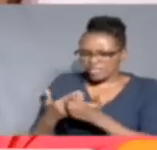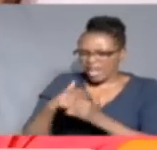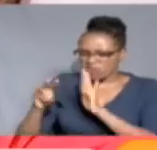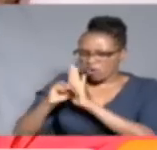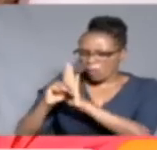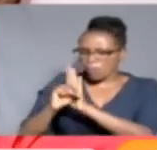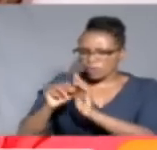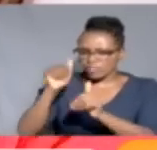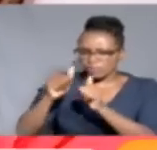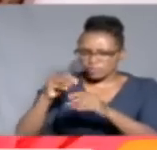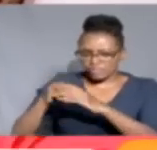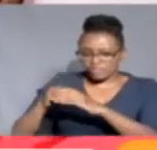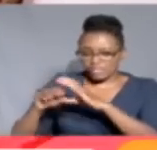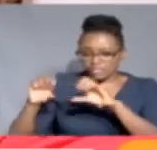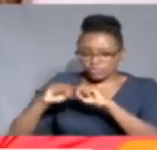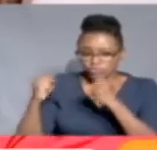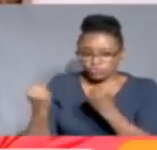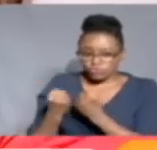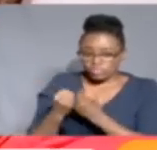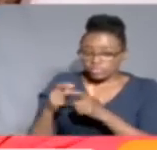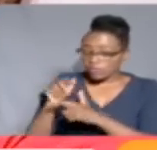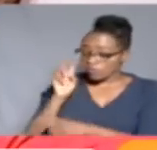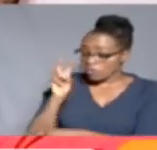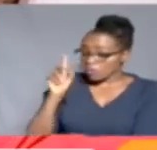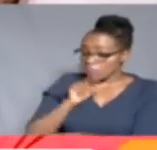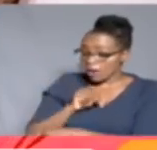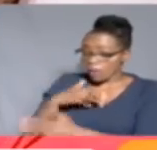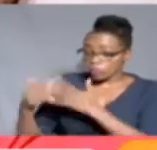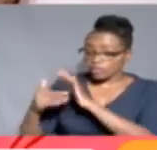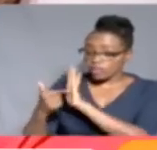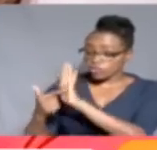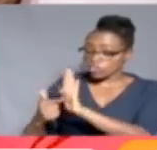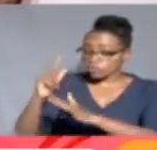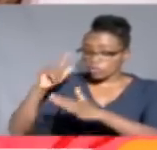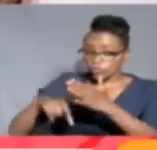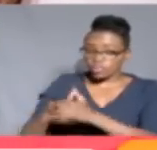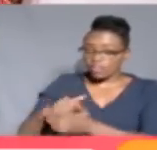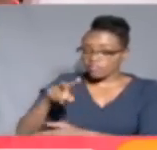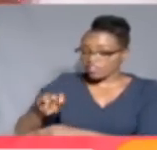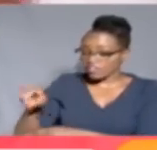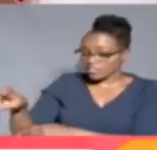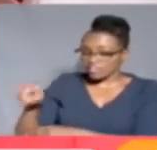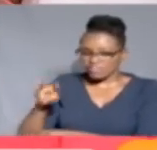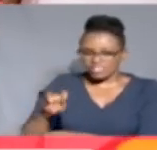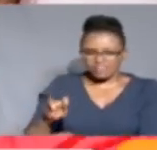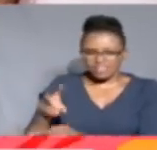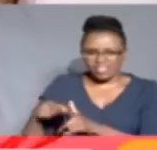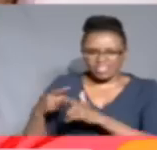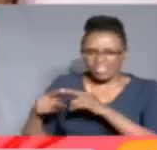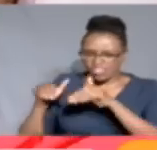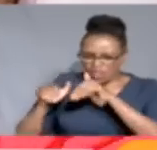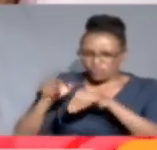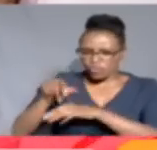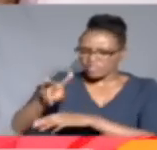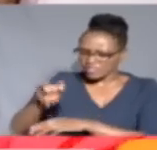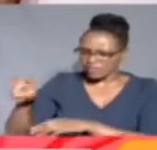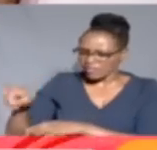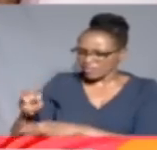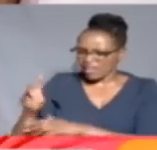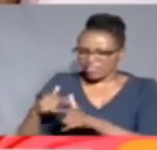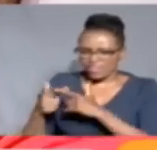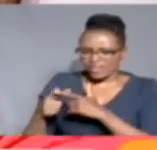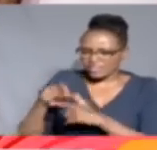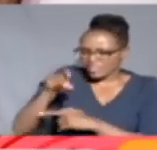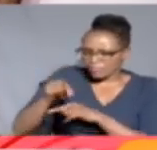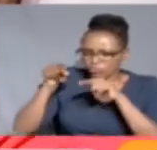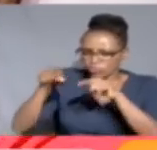society? If the youth are looking at you as a model and what you're showing them is theft, theft, theft, yeah, and they follow that theft, theft, theft, why should we condemn